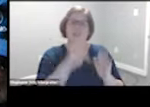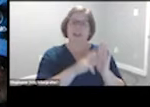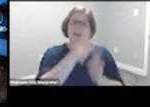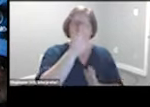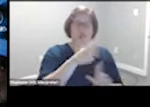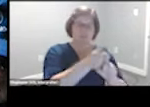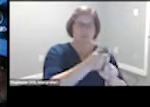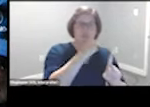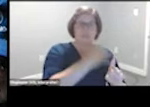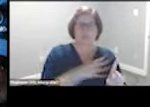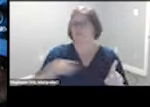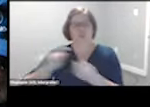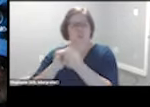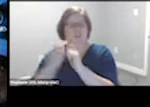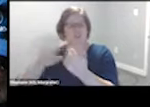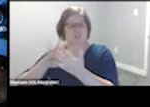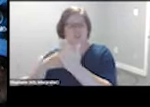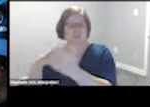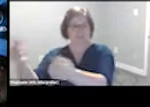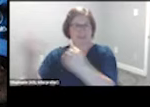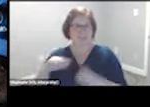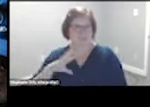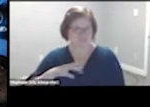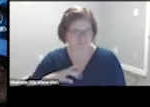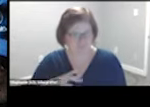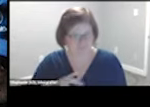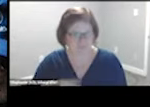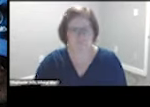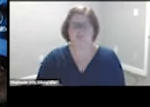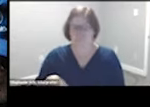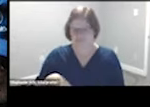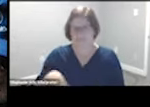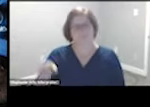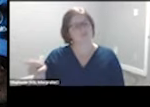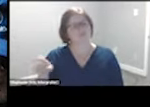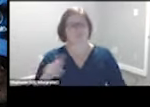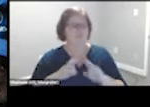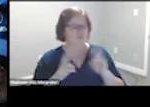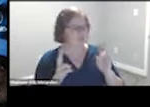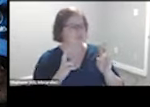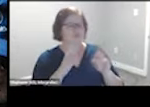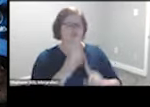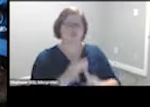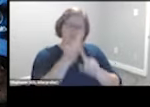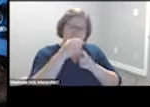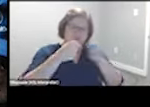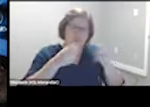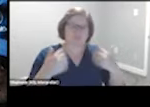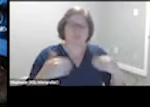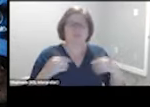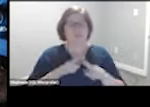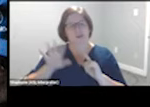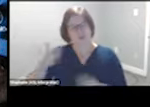whole schedule, and then she just came to the Kazakhstan. I knew that she just treated me so specially, but her face is